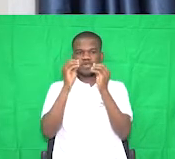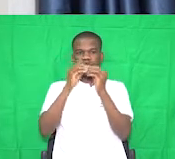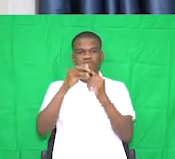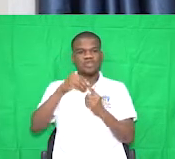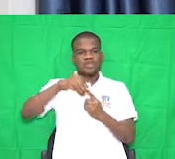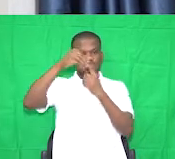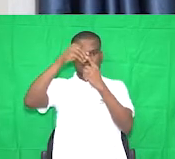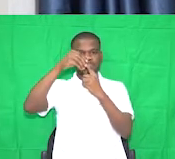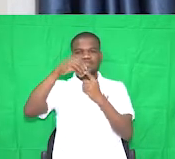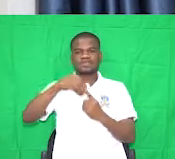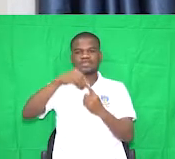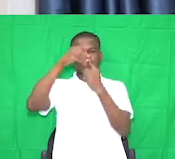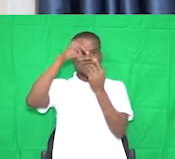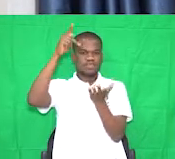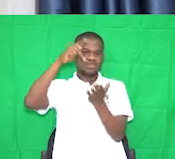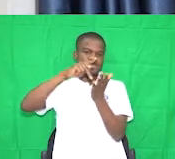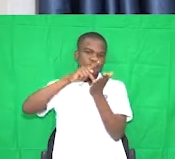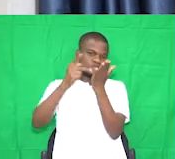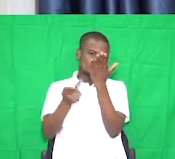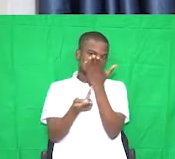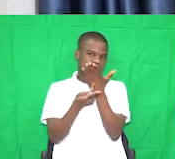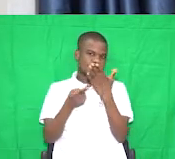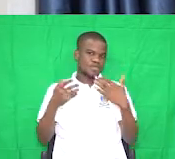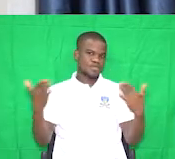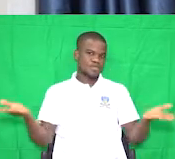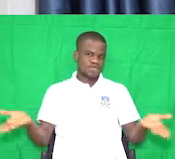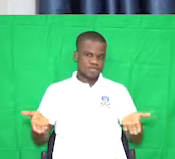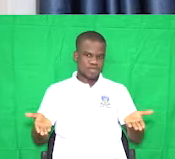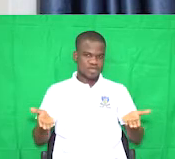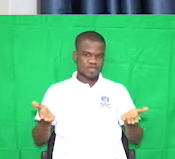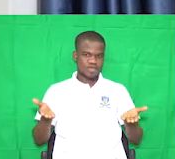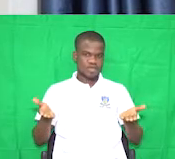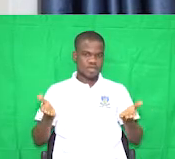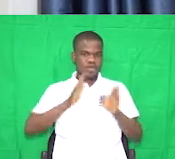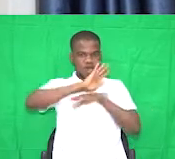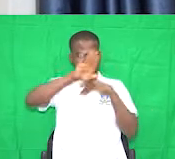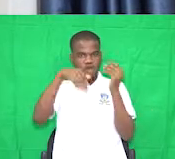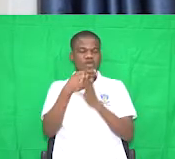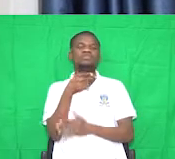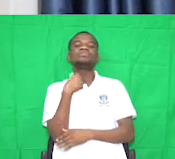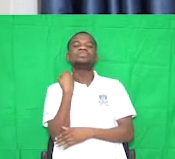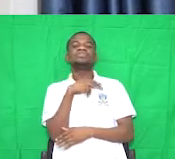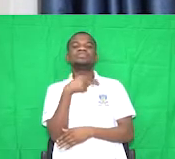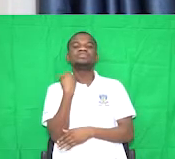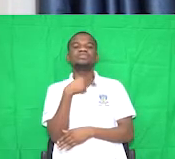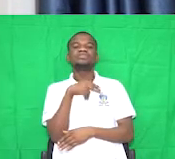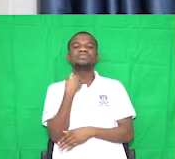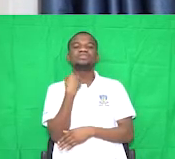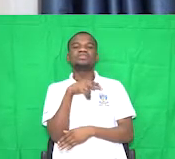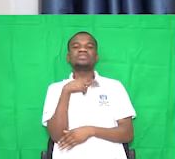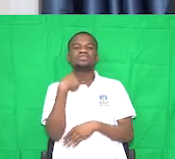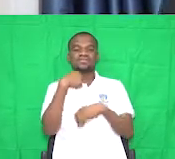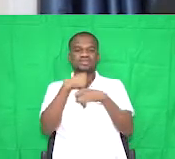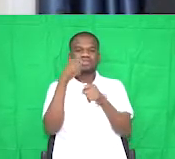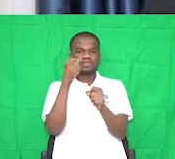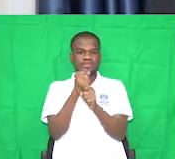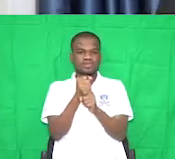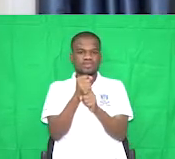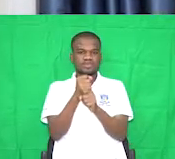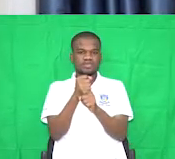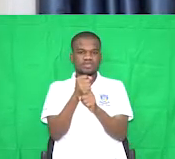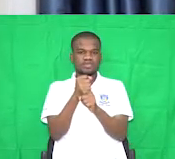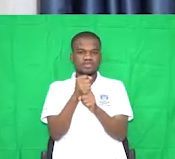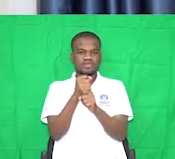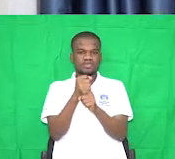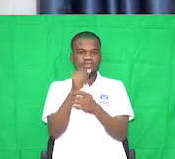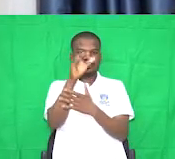the commissioning ceremony of ministerial probationers of the Presbyterian Church of Ghana. I want to place on